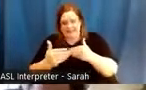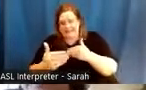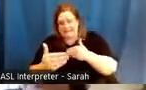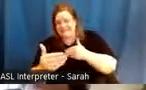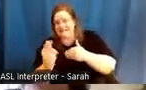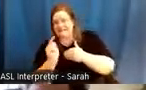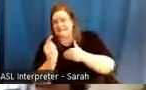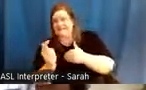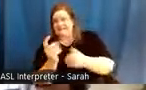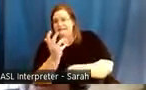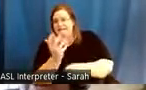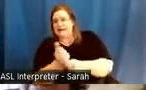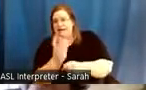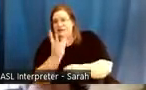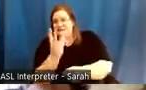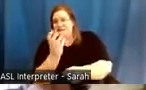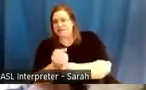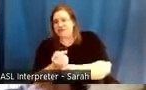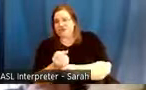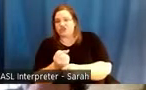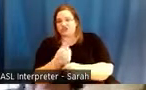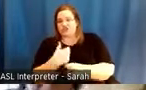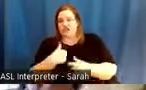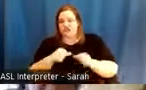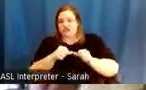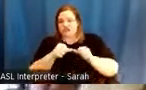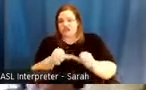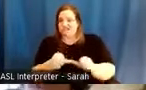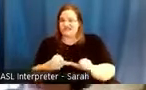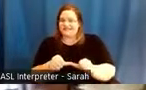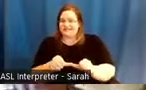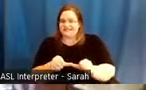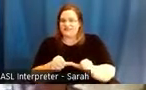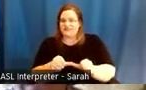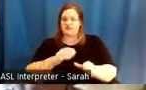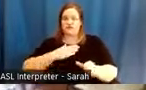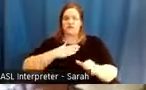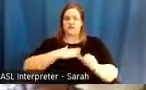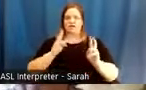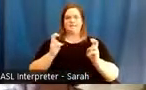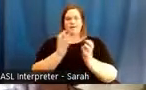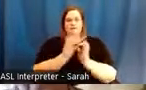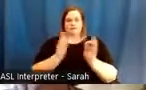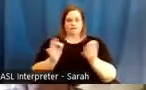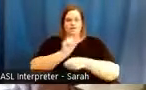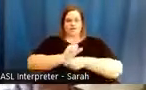I can't do it much longer. And, you know, my free labor,